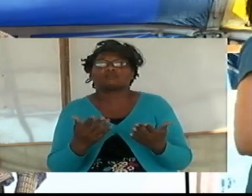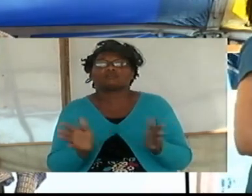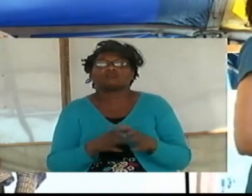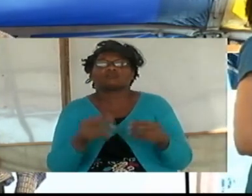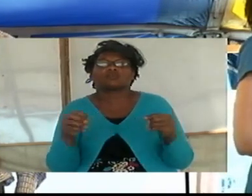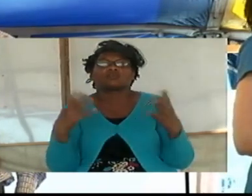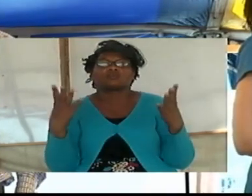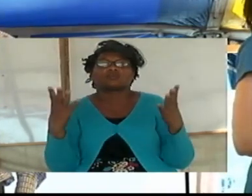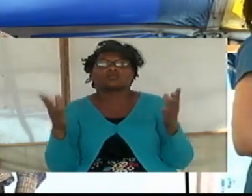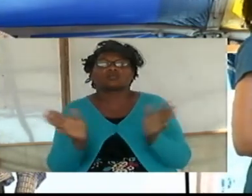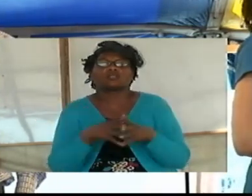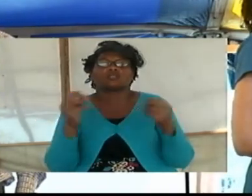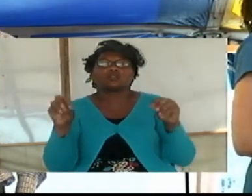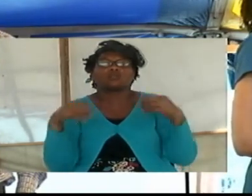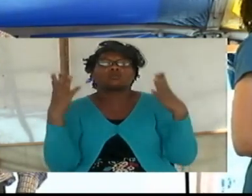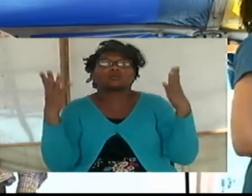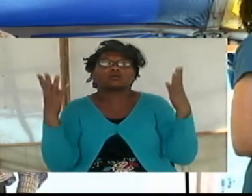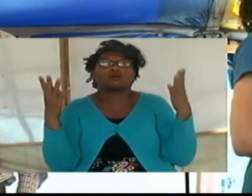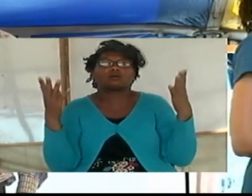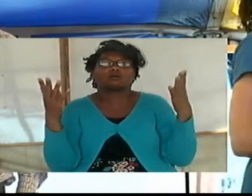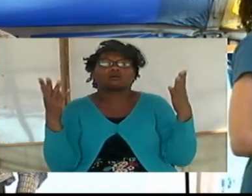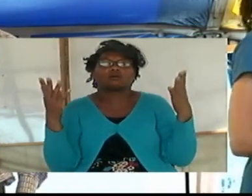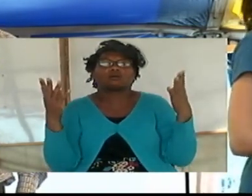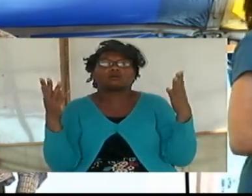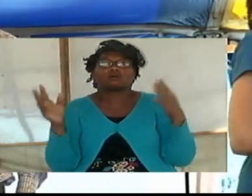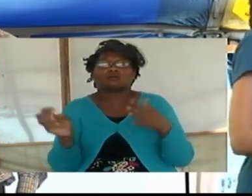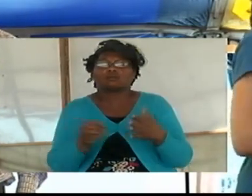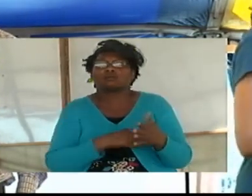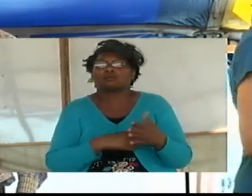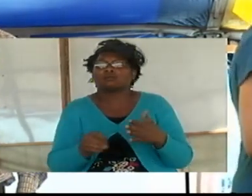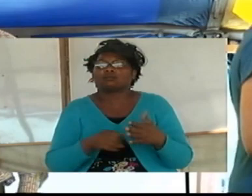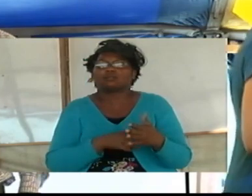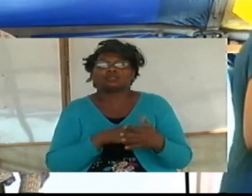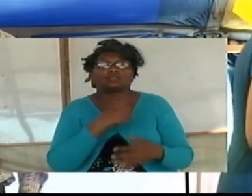Hallelujah, hallelujah. A song that says